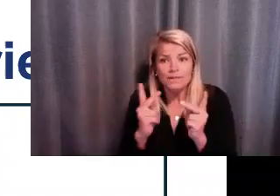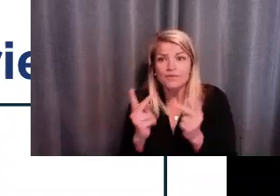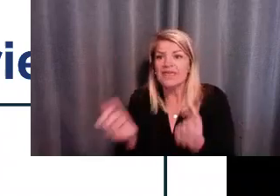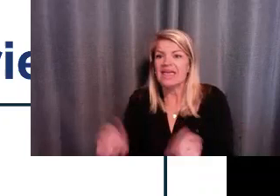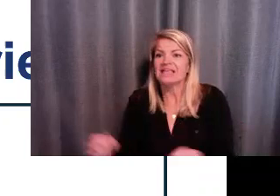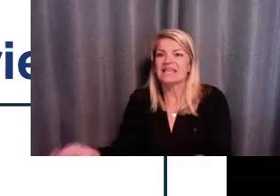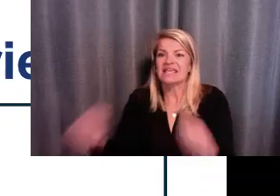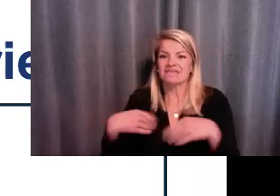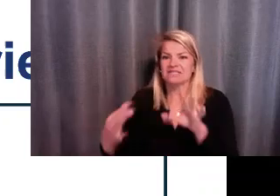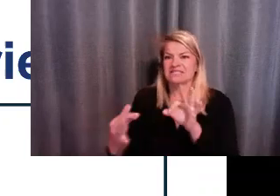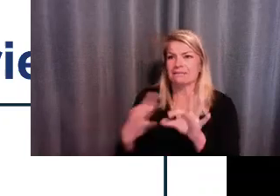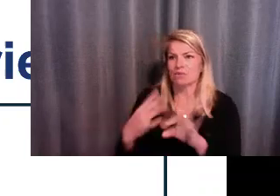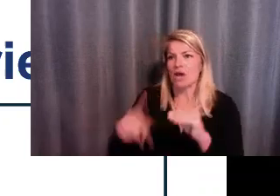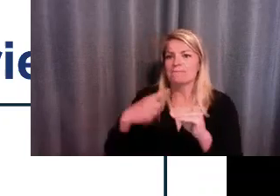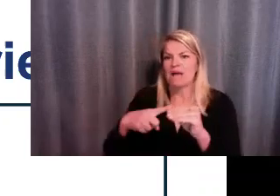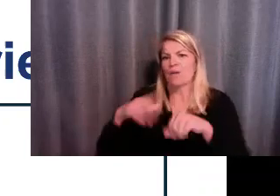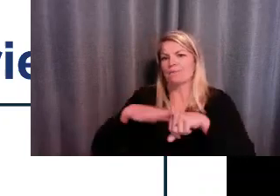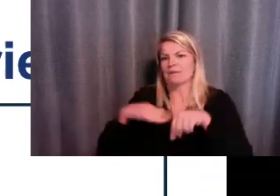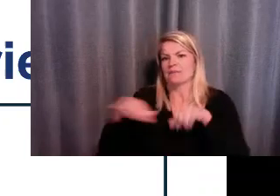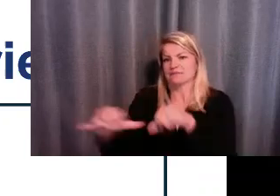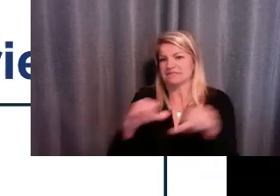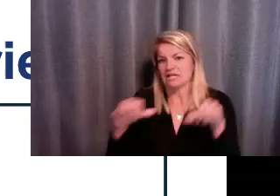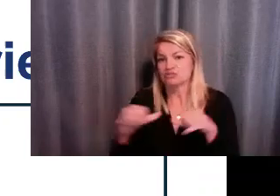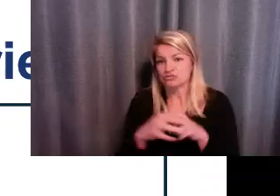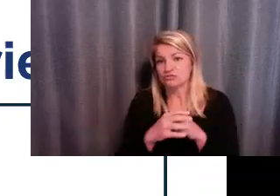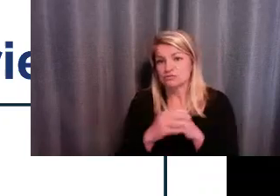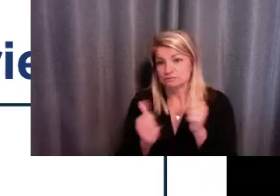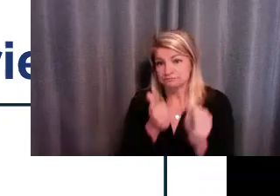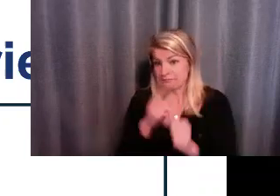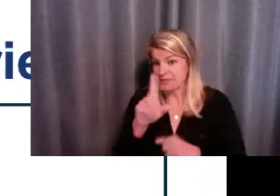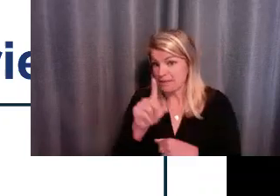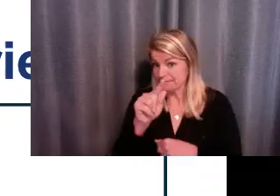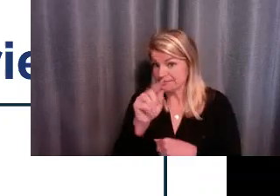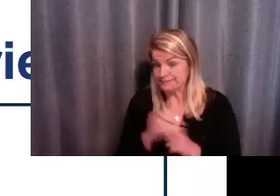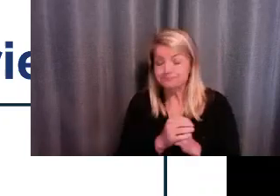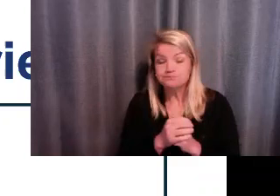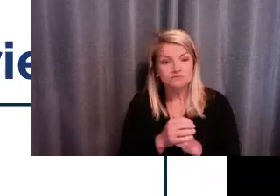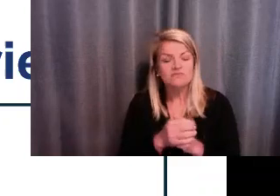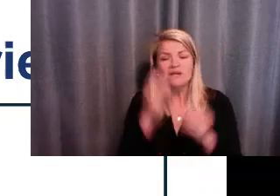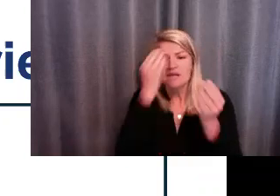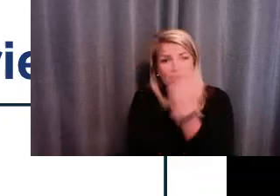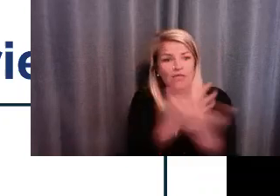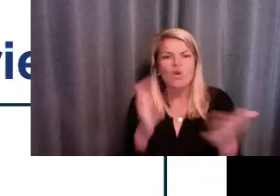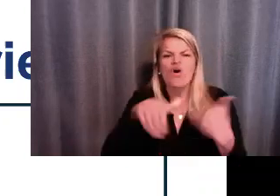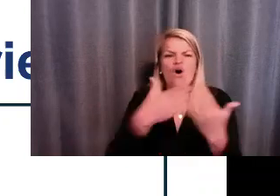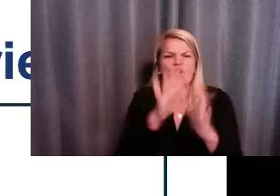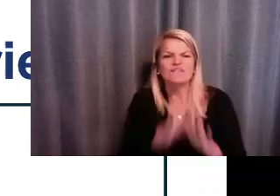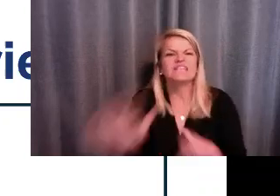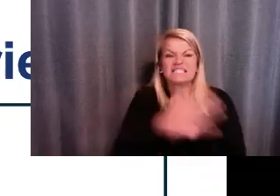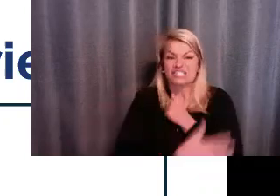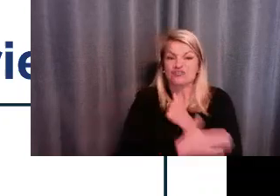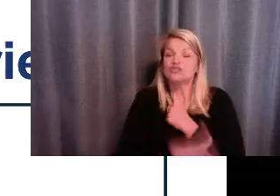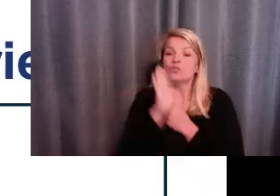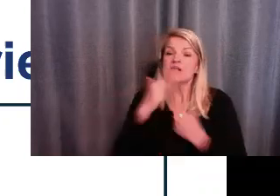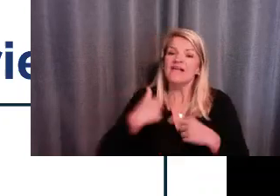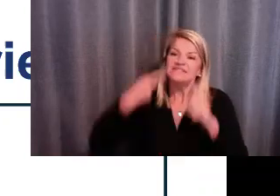to the minimum standards update. By the way, all these countries will have a specific